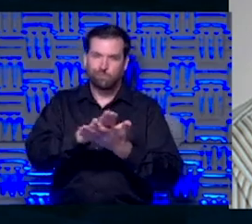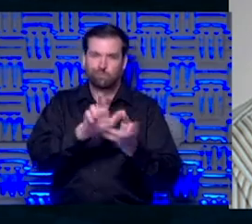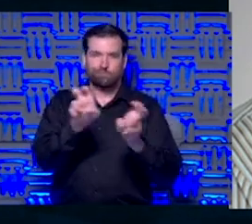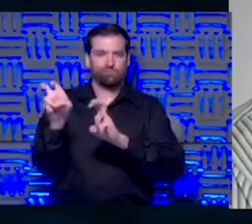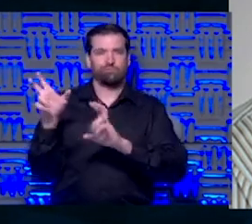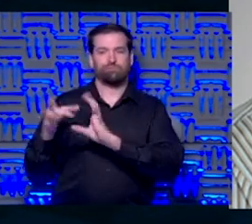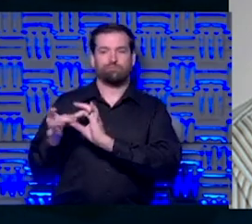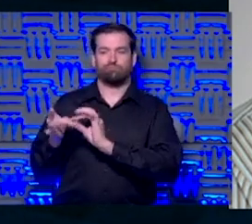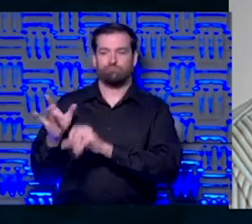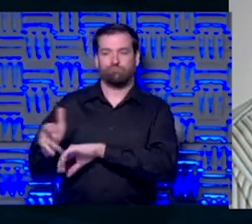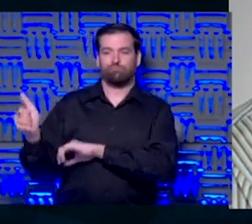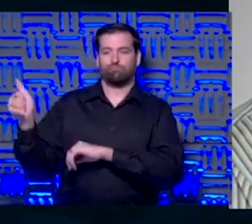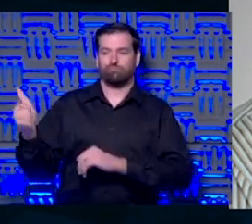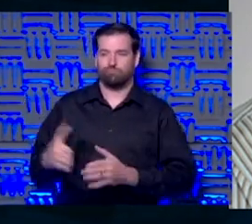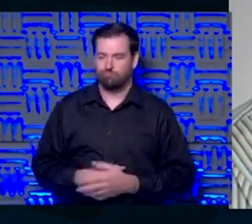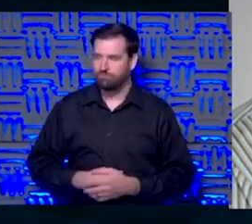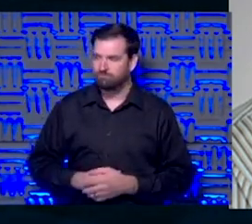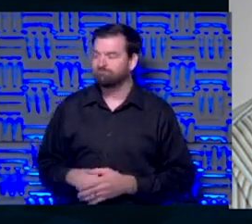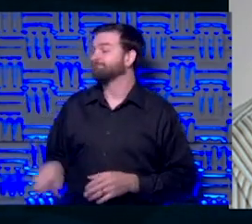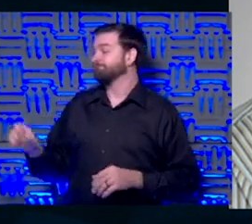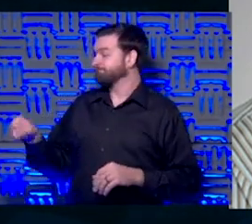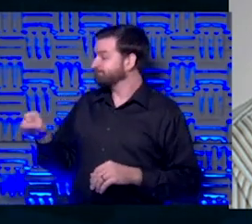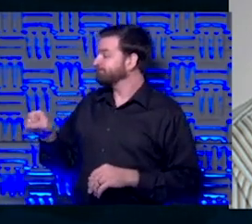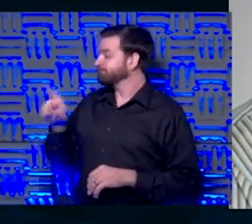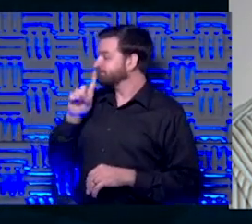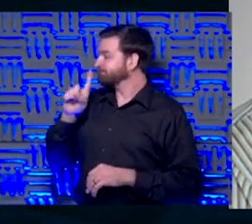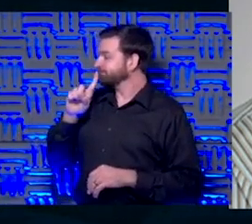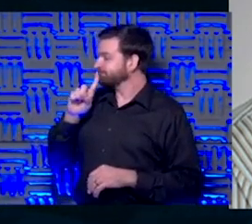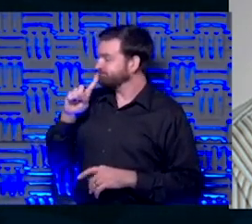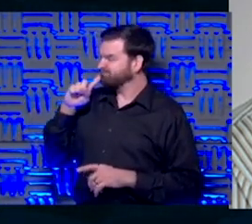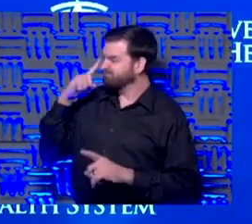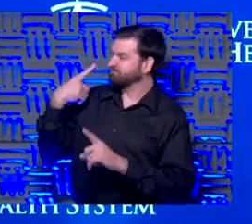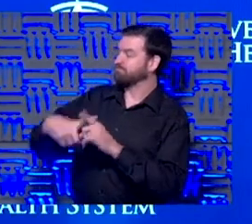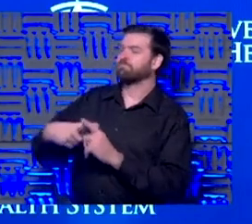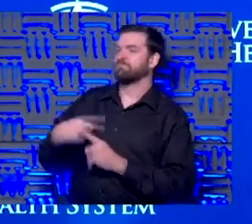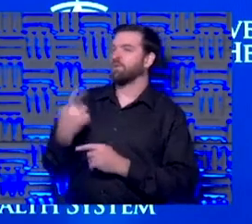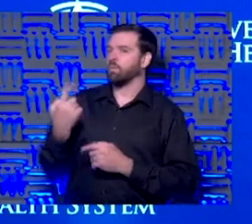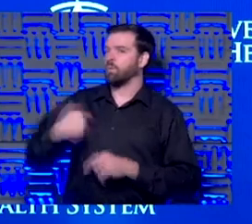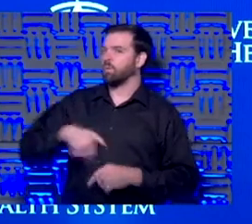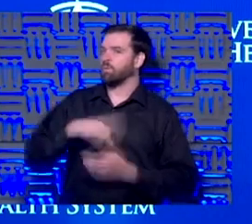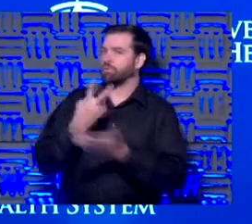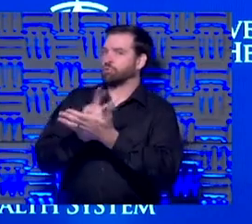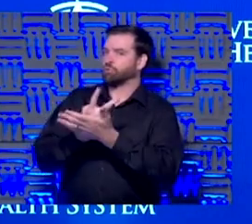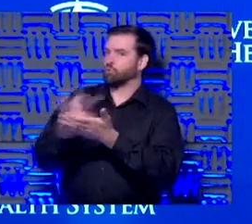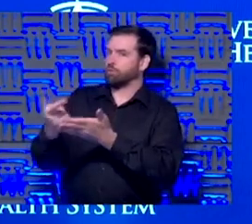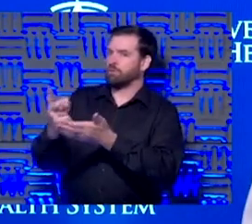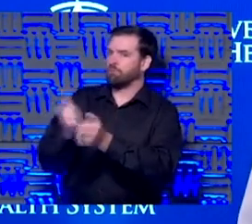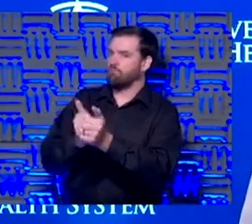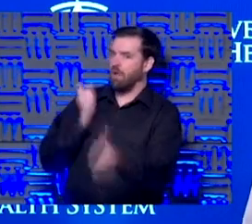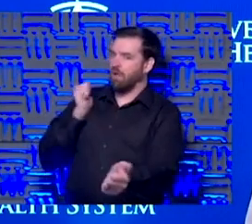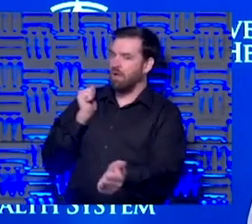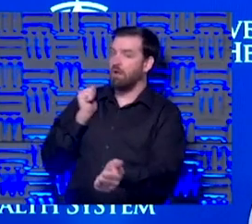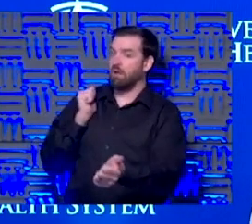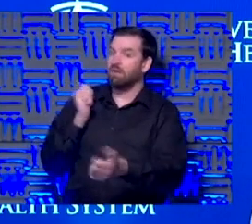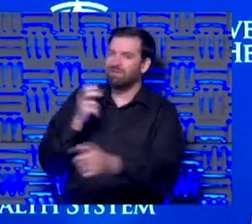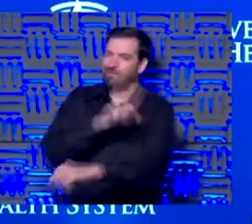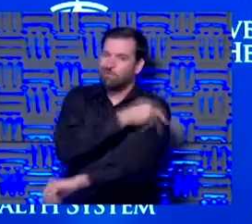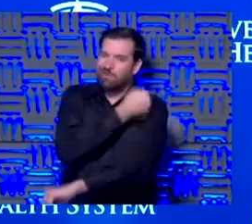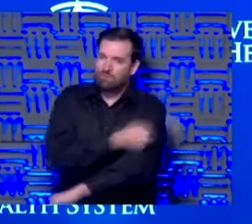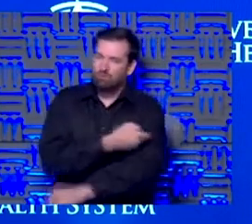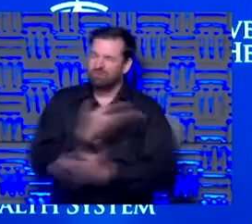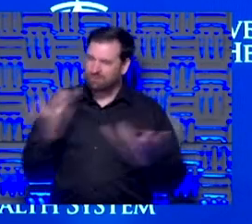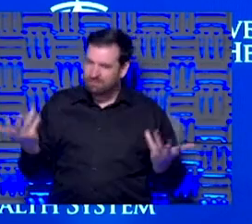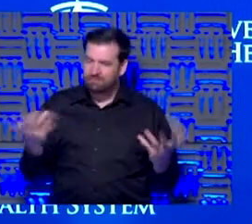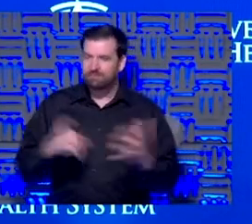mentioned earlier. Yeah, it is encouraging. And obviously we're 2 weeks behind you because that's what happens with hospitalizations. But